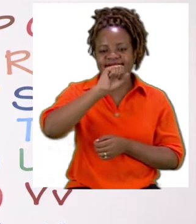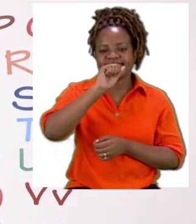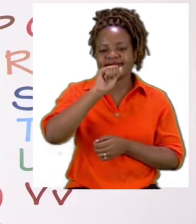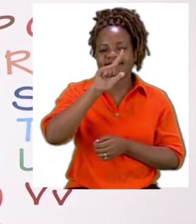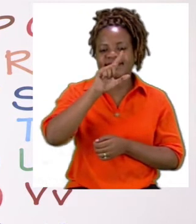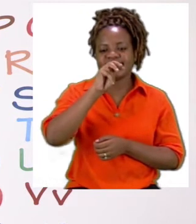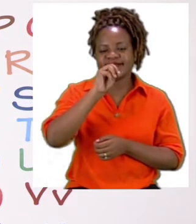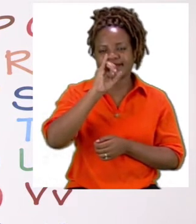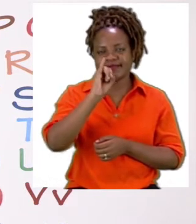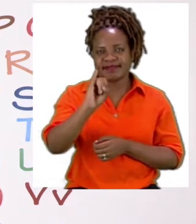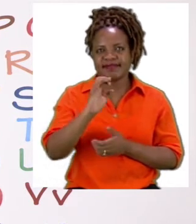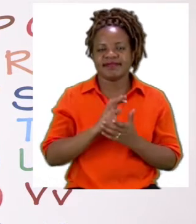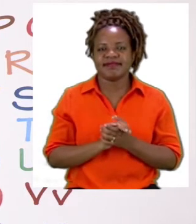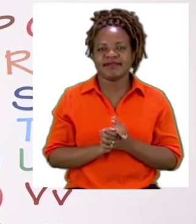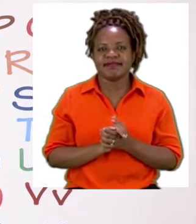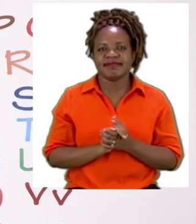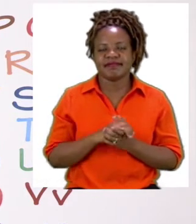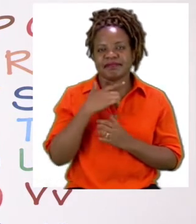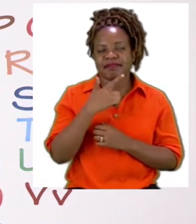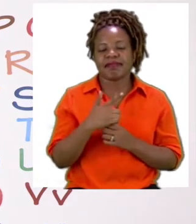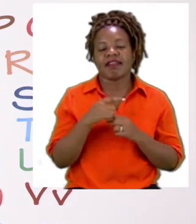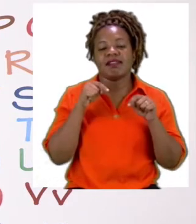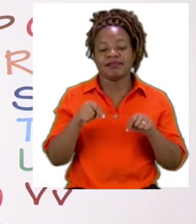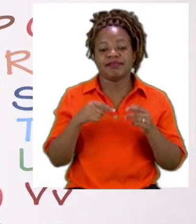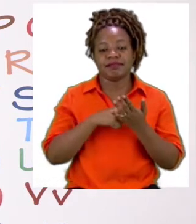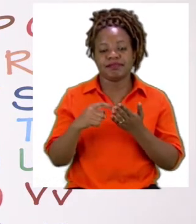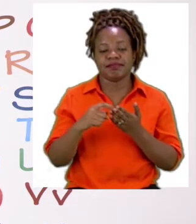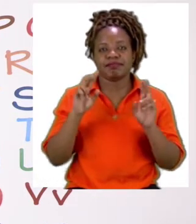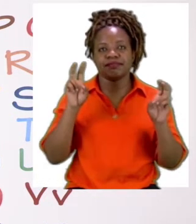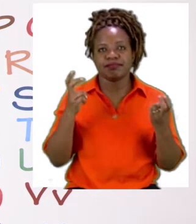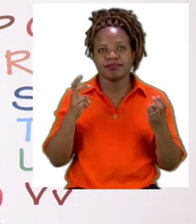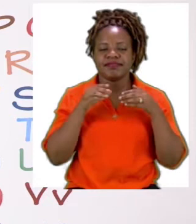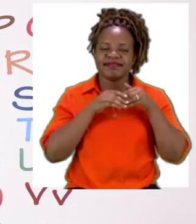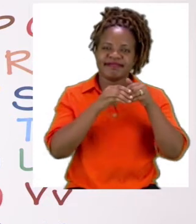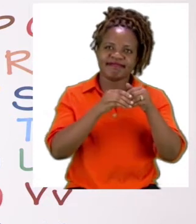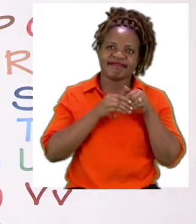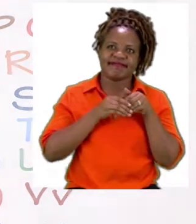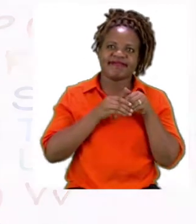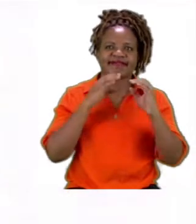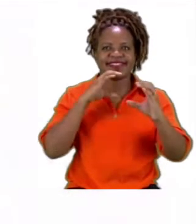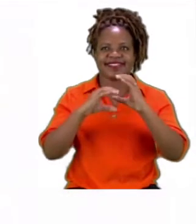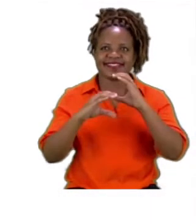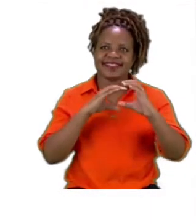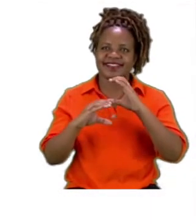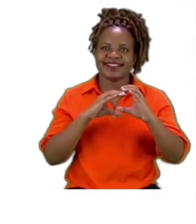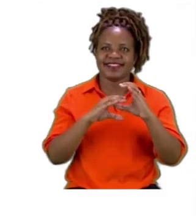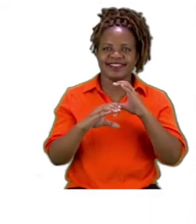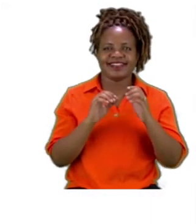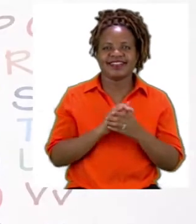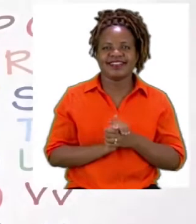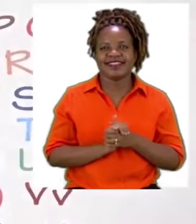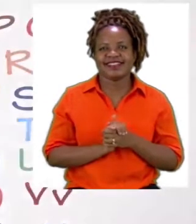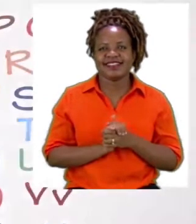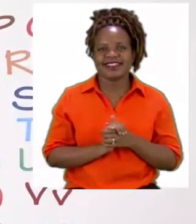for joining me today. Our theme this week is transport and